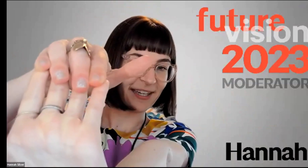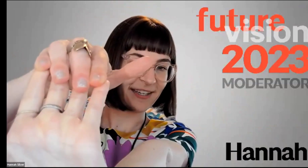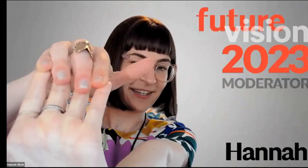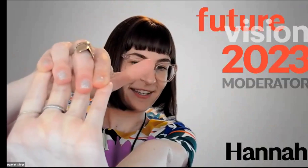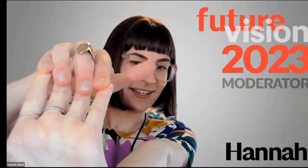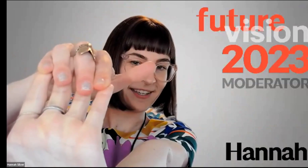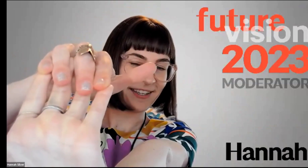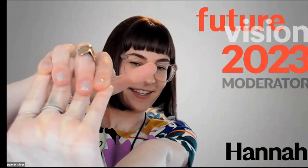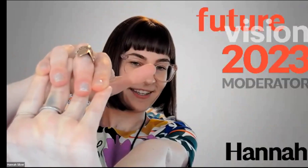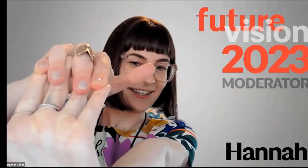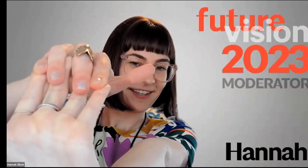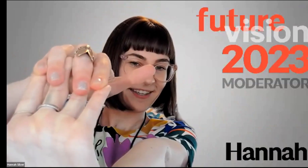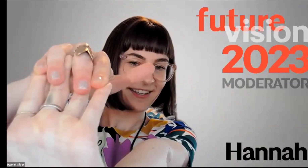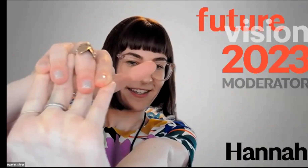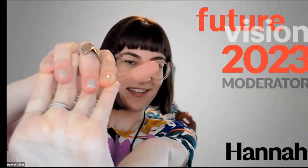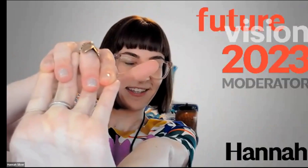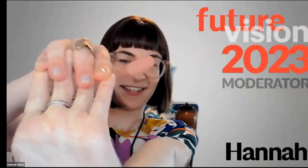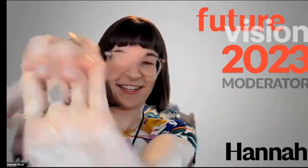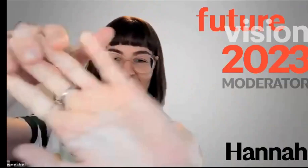back,